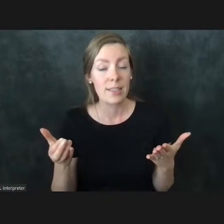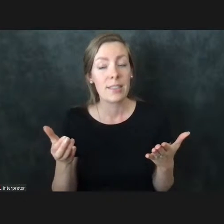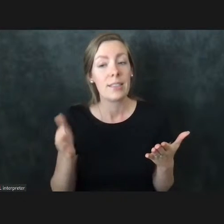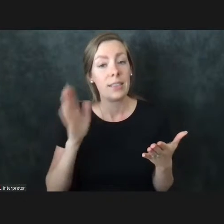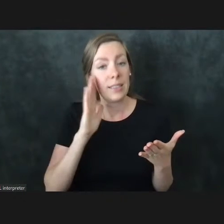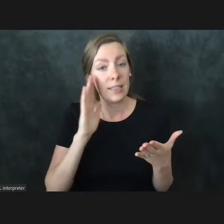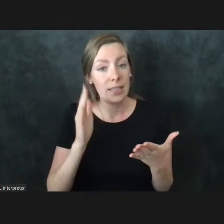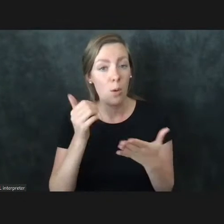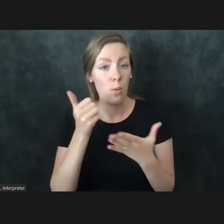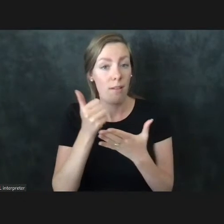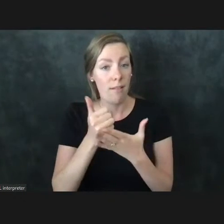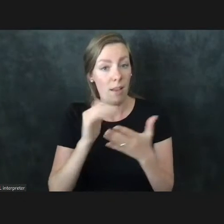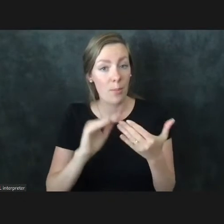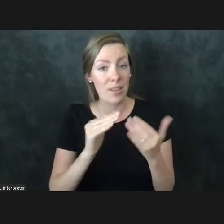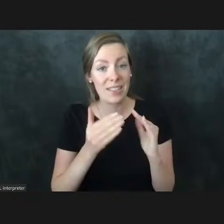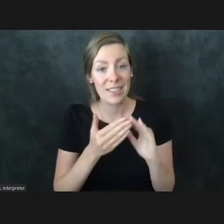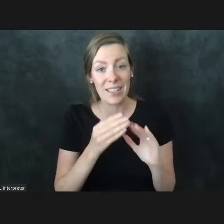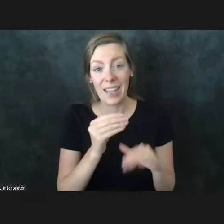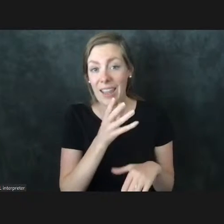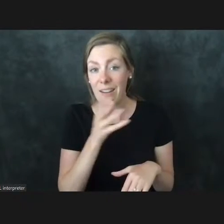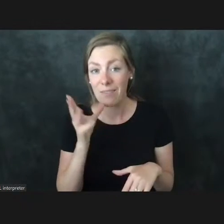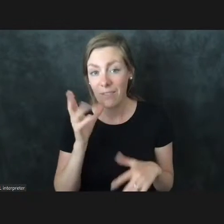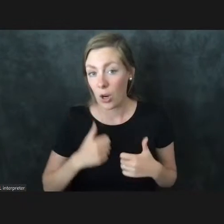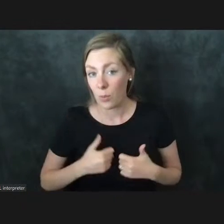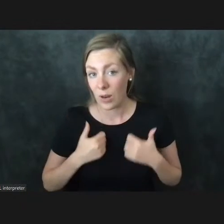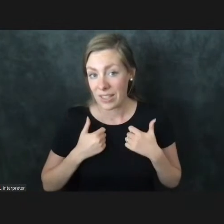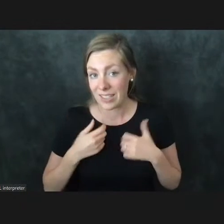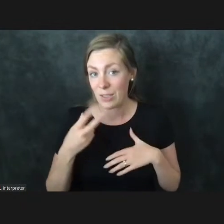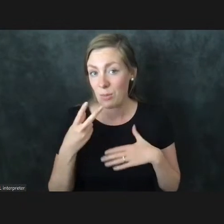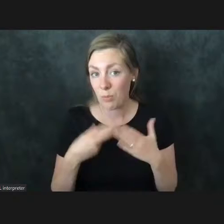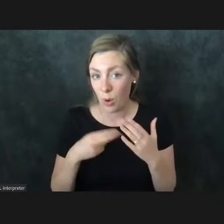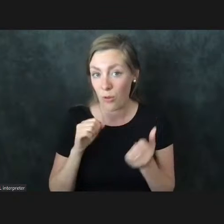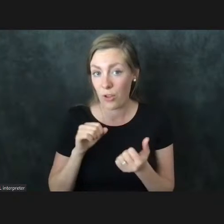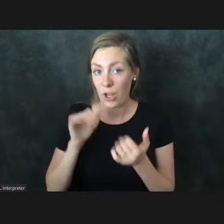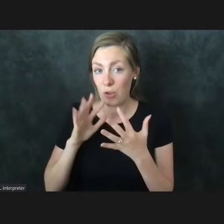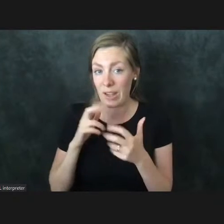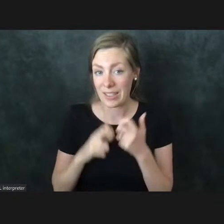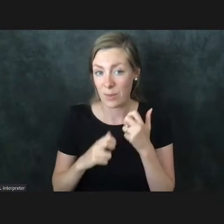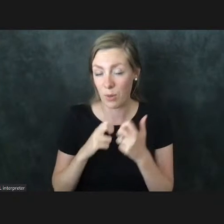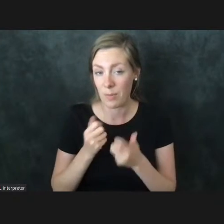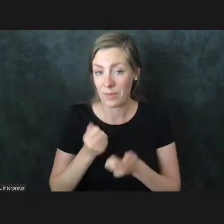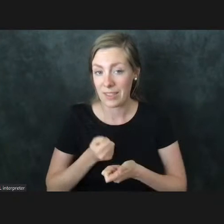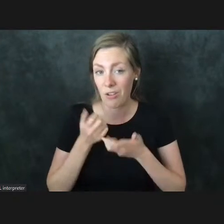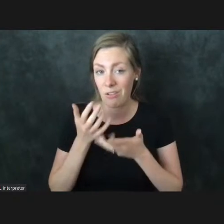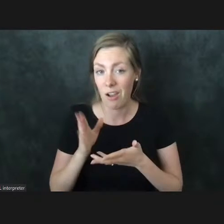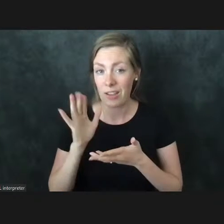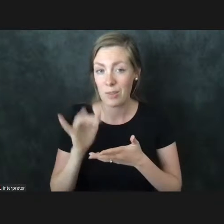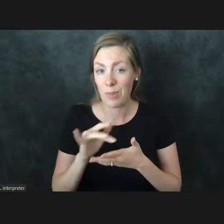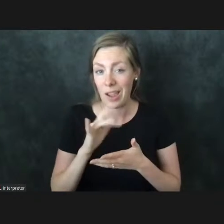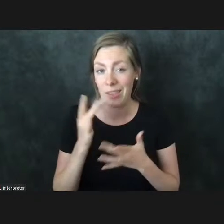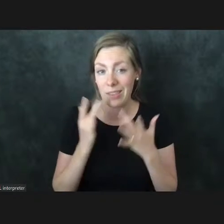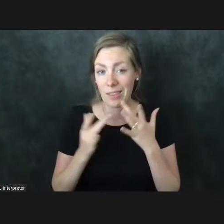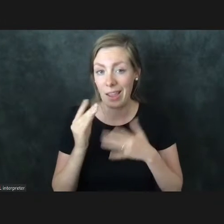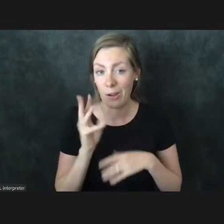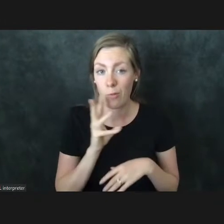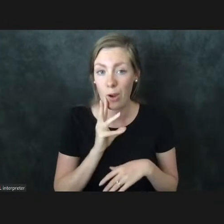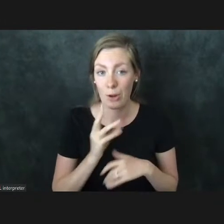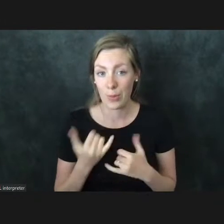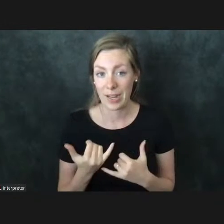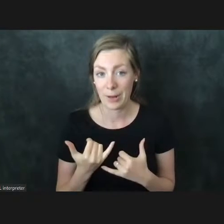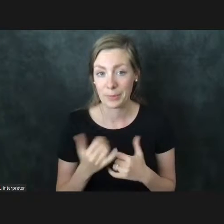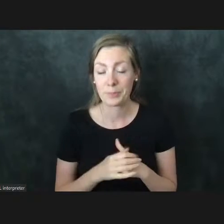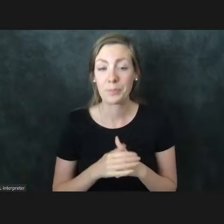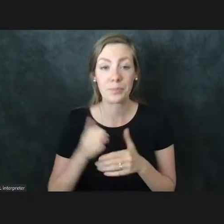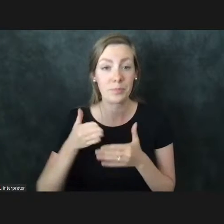help city and rural residents alike address some of the problems that are being caused by this drought. At the